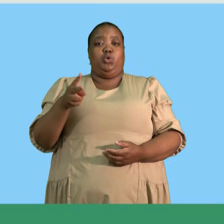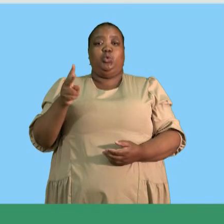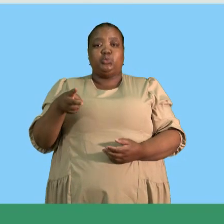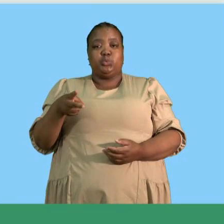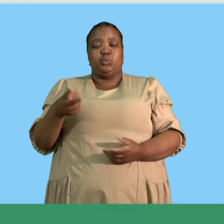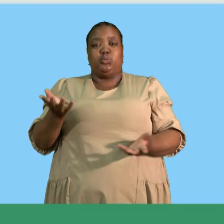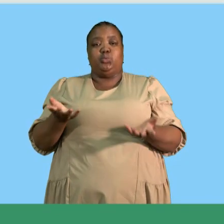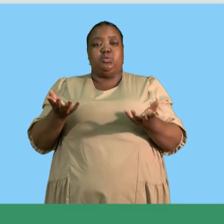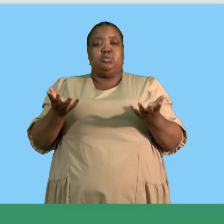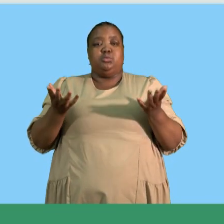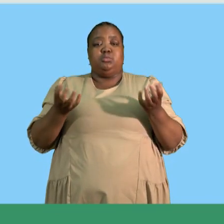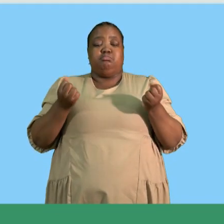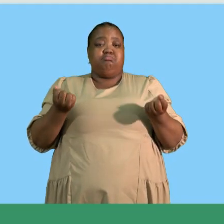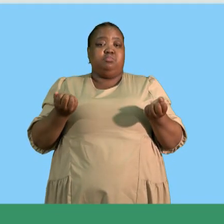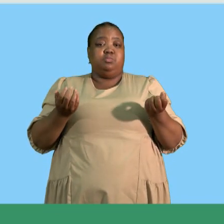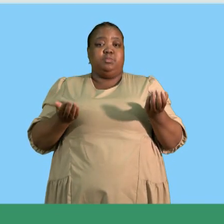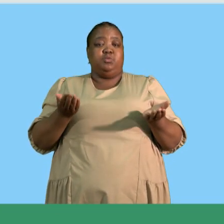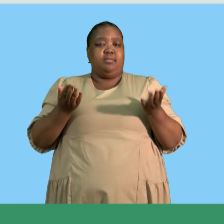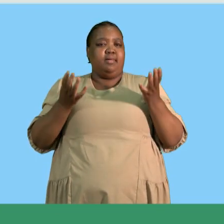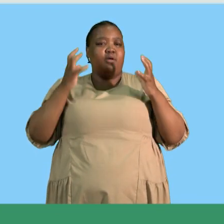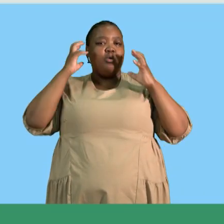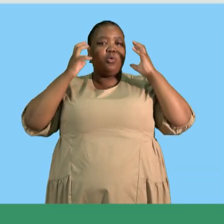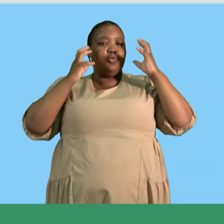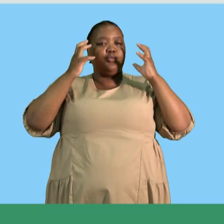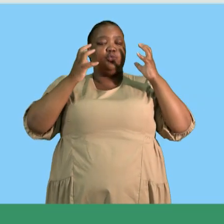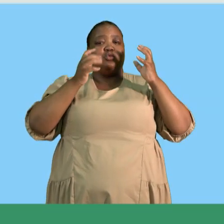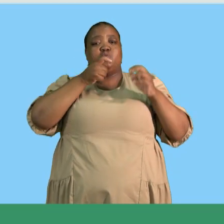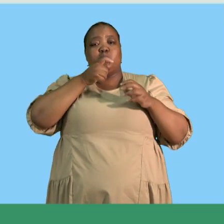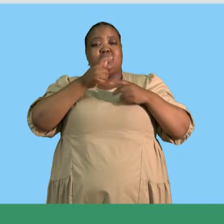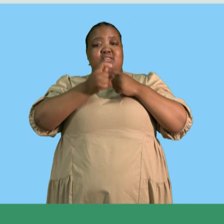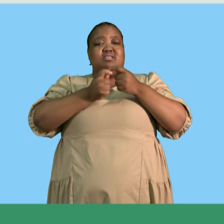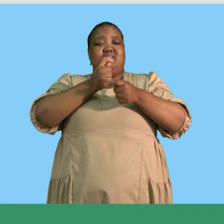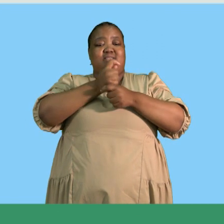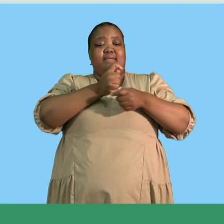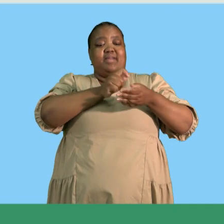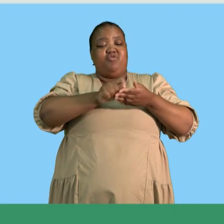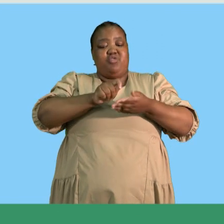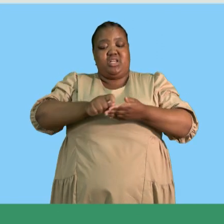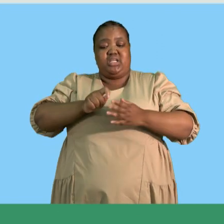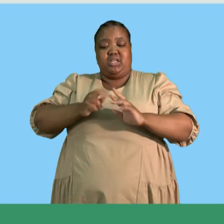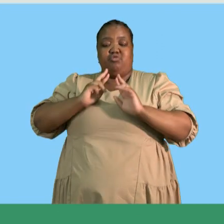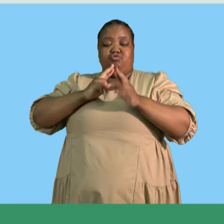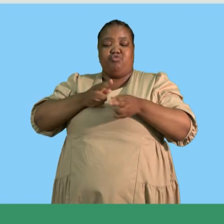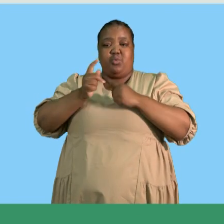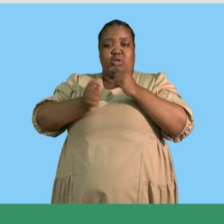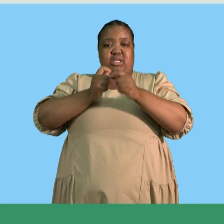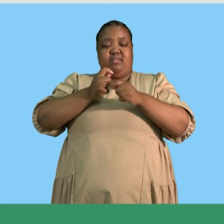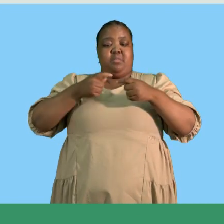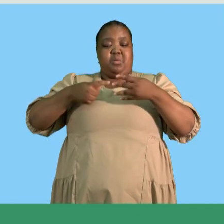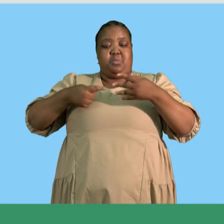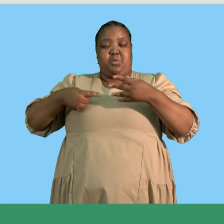be able to, you might confuse the different types of written reports. Now, for you